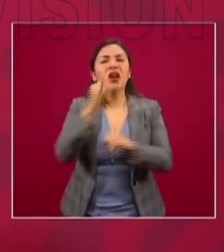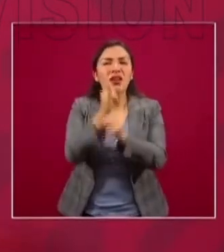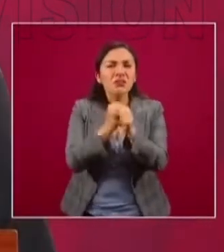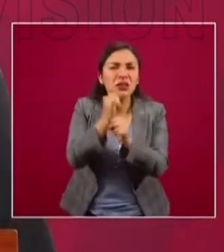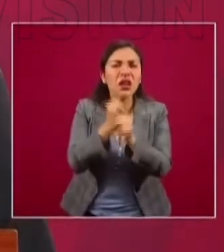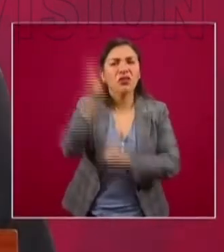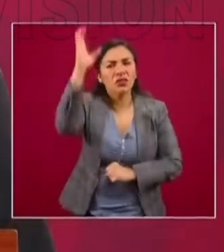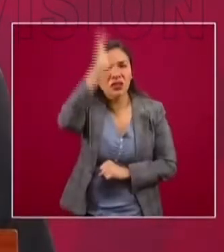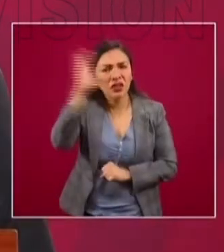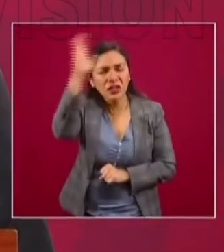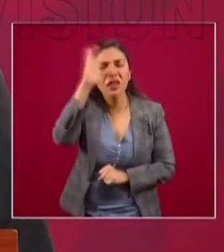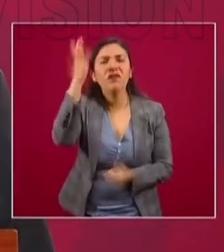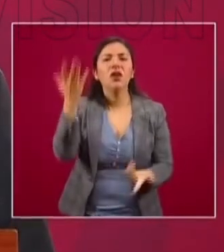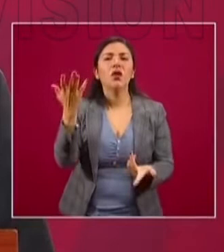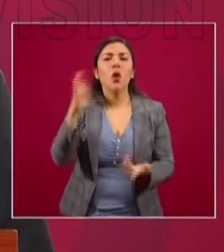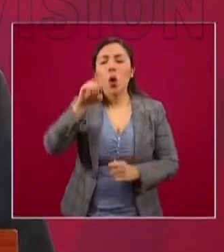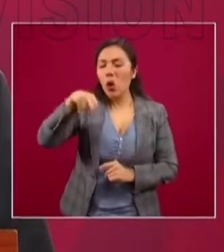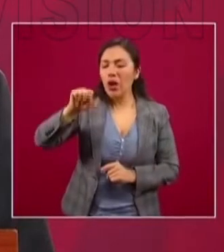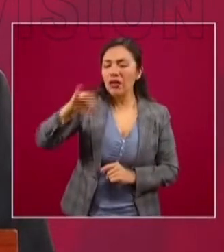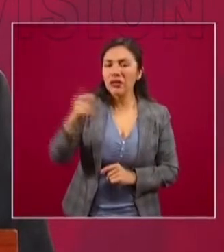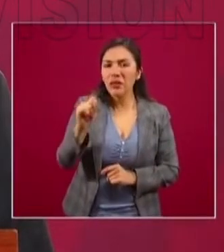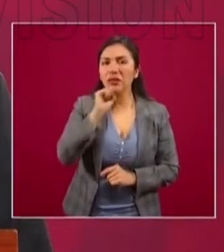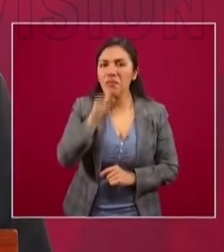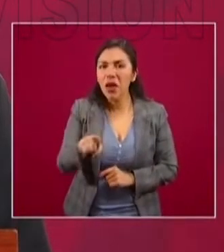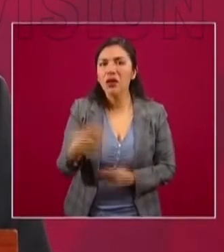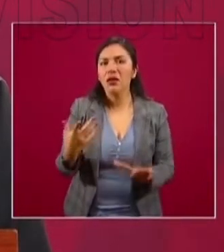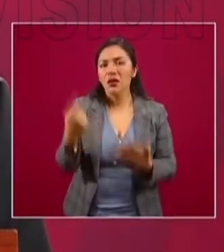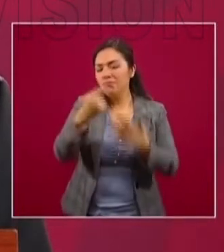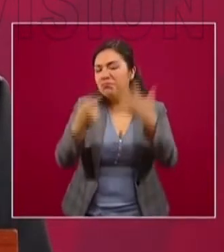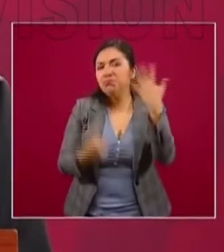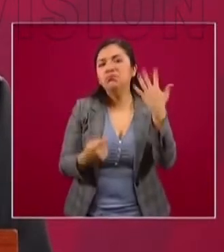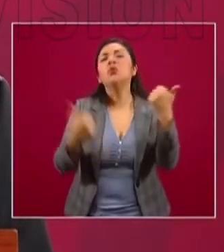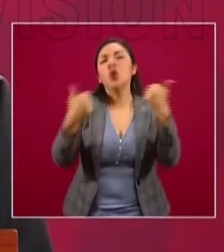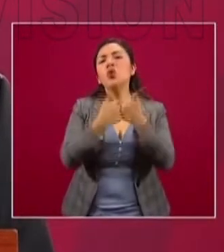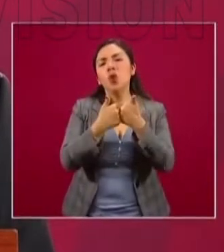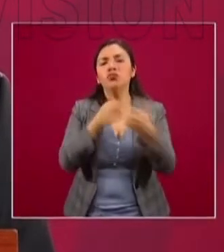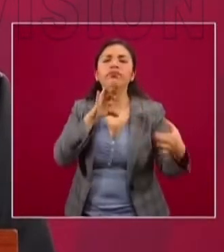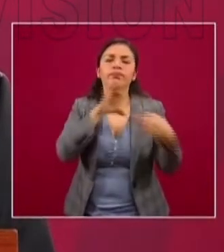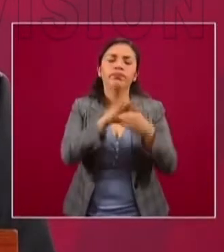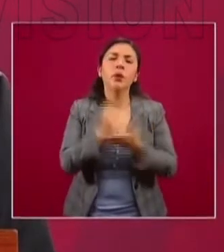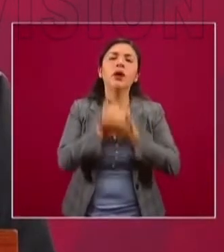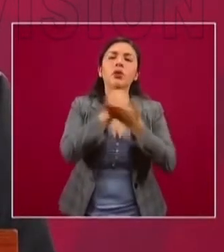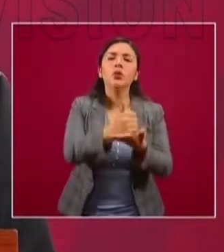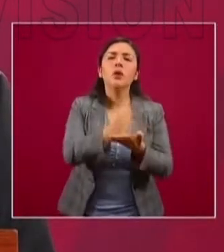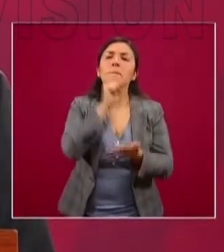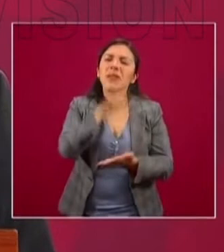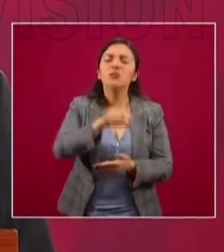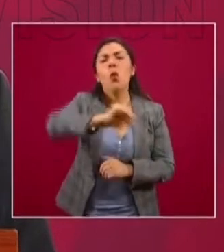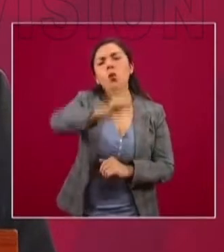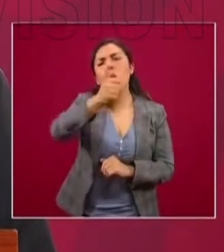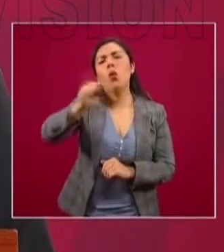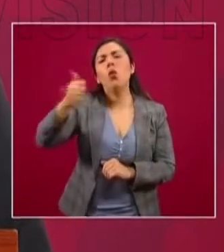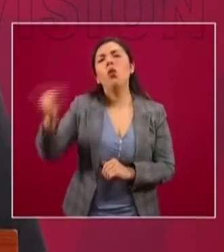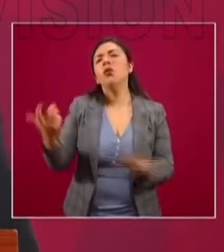helping and joining us and have made it possible for us to have this equipment and not to have a shortage of them in hospitals.